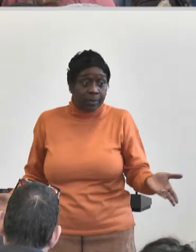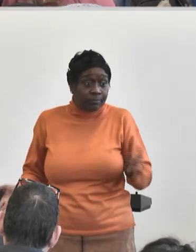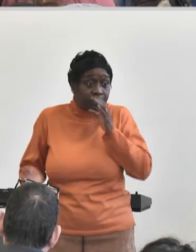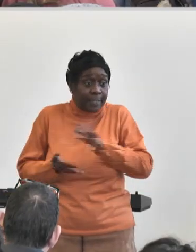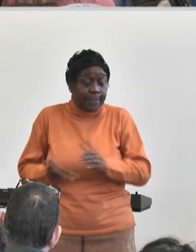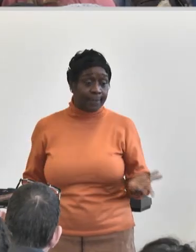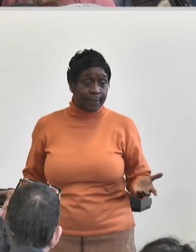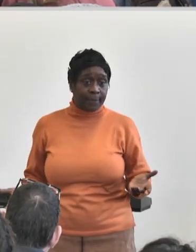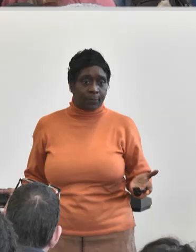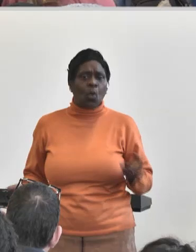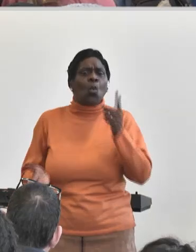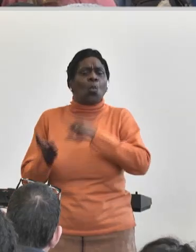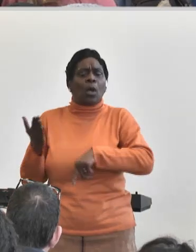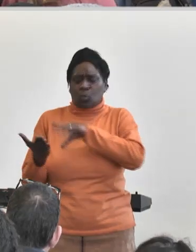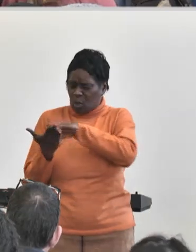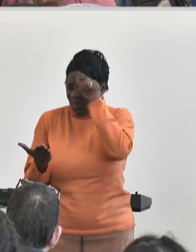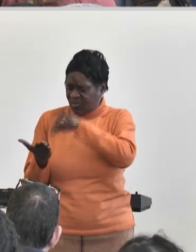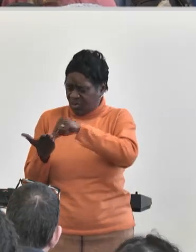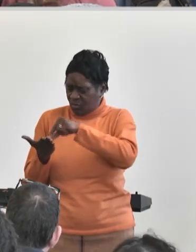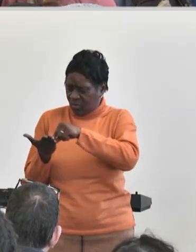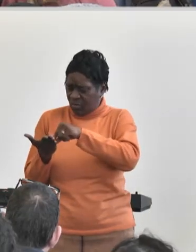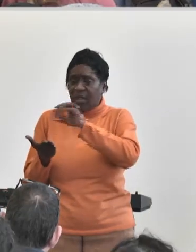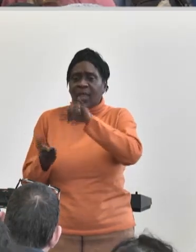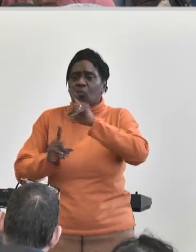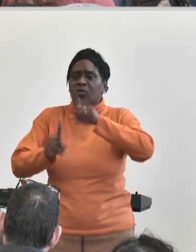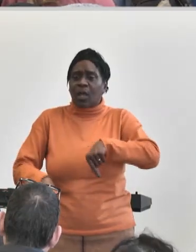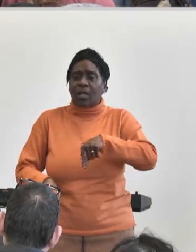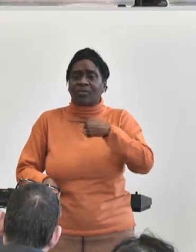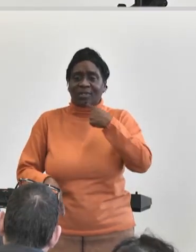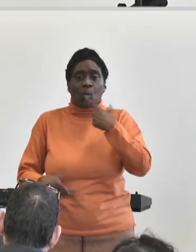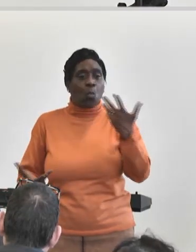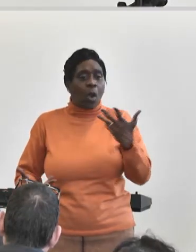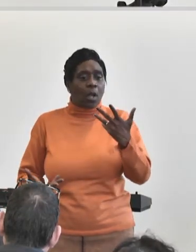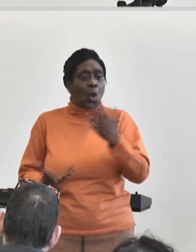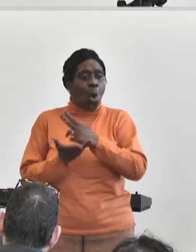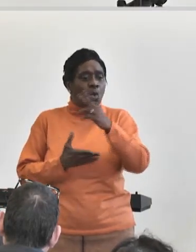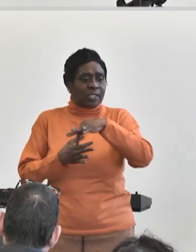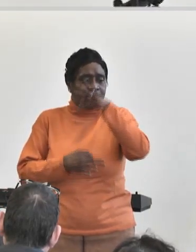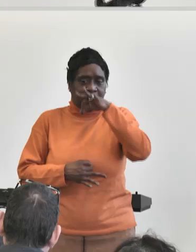Can I say what we learn from this scripture is that our spirit, our response should be Holy Spirit led.